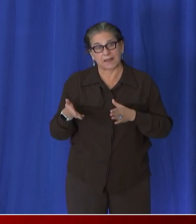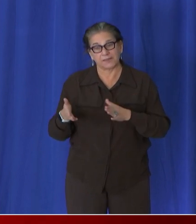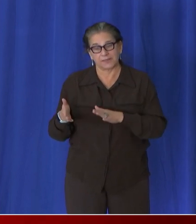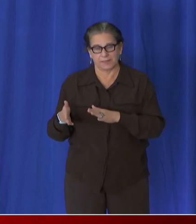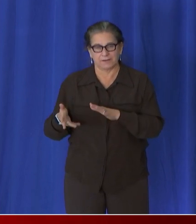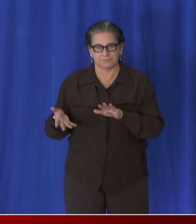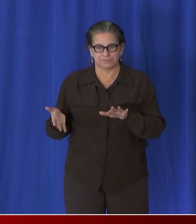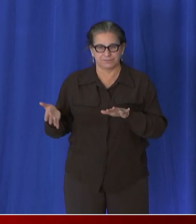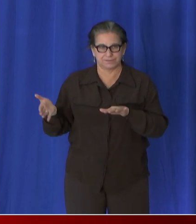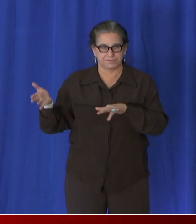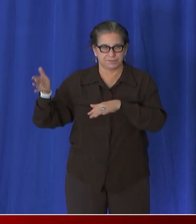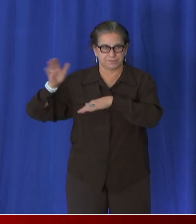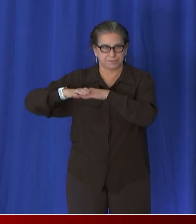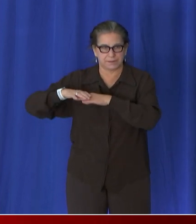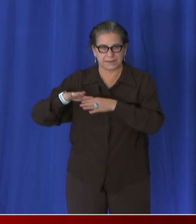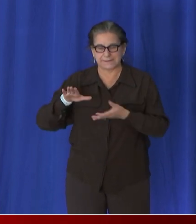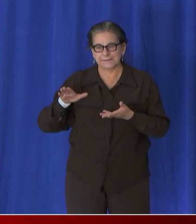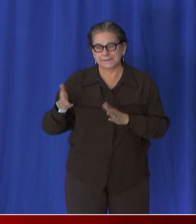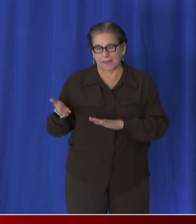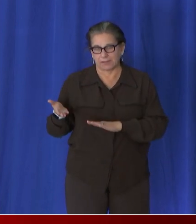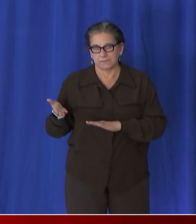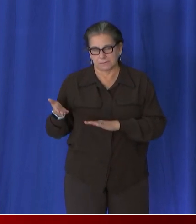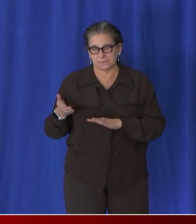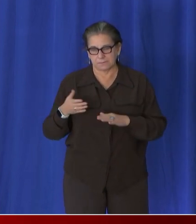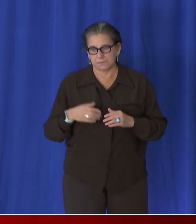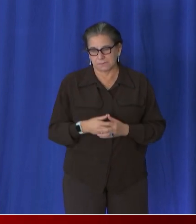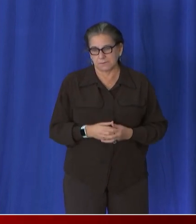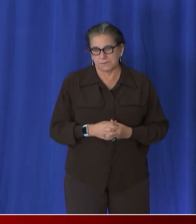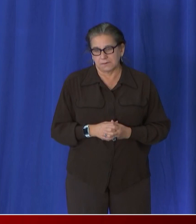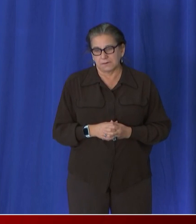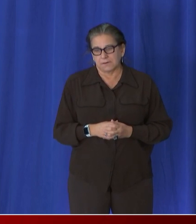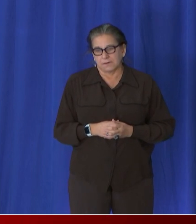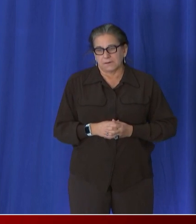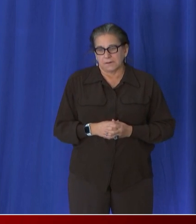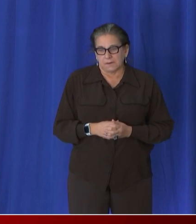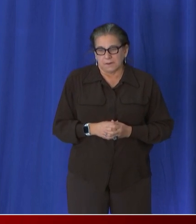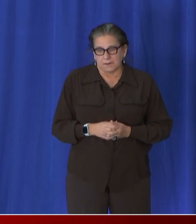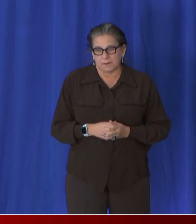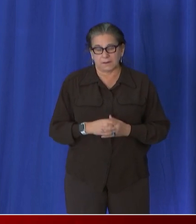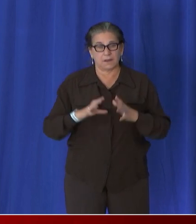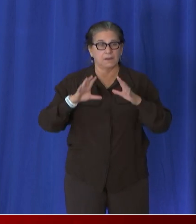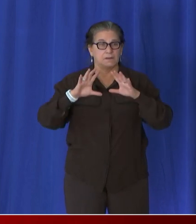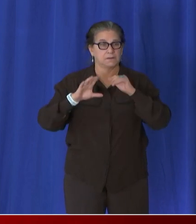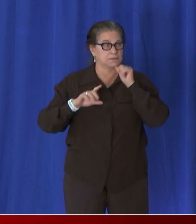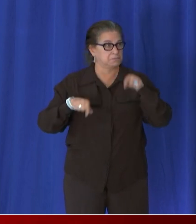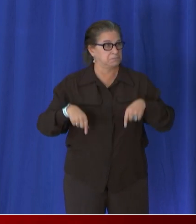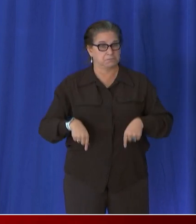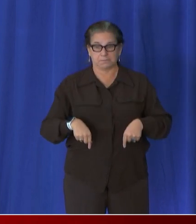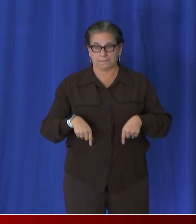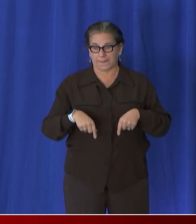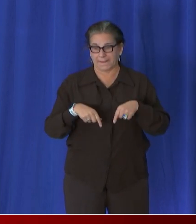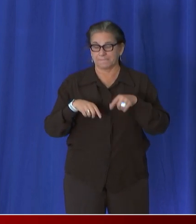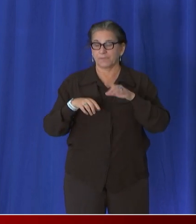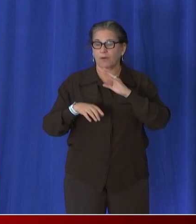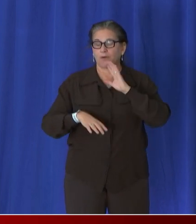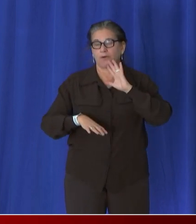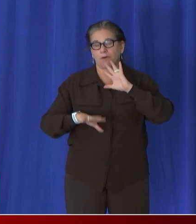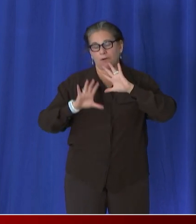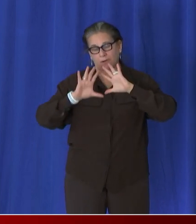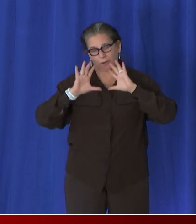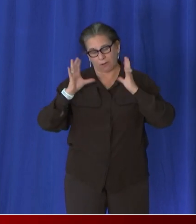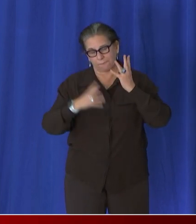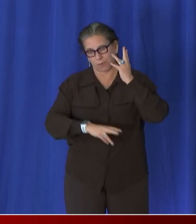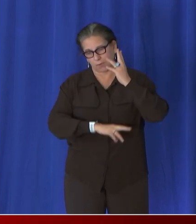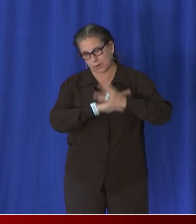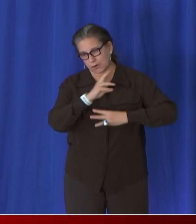here is as we look at other parts of the world that have had this disease and experienced this surge of cases already, that their data shows the same thing,